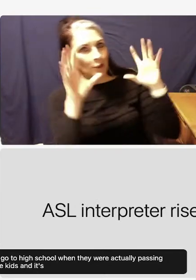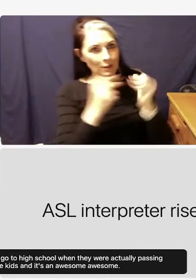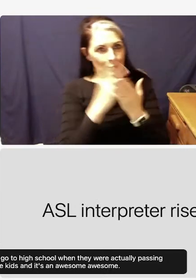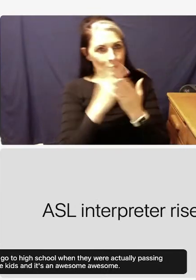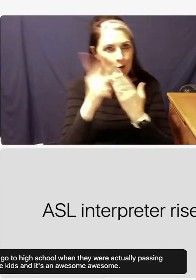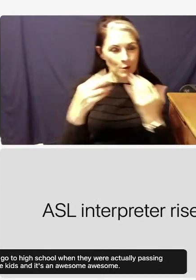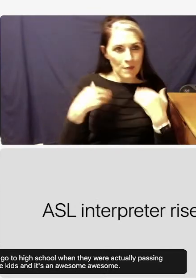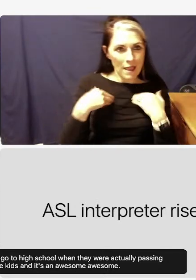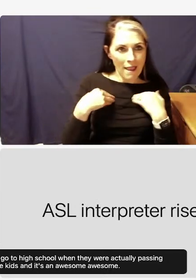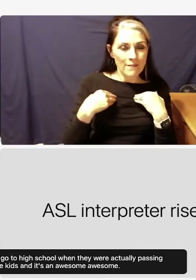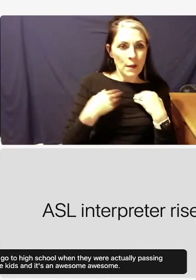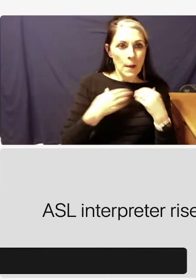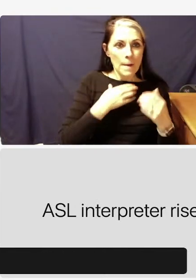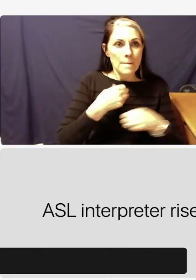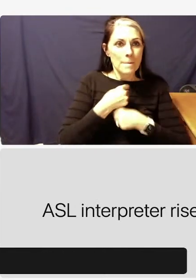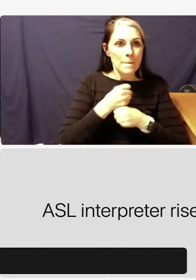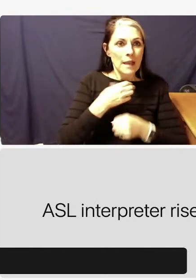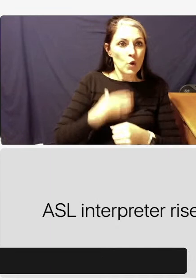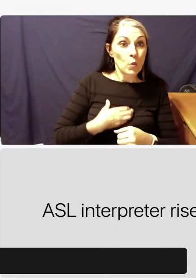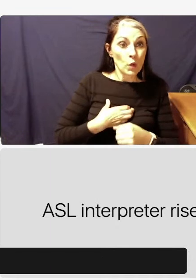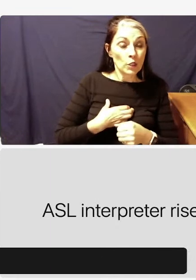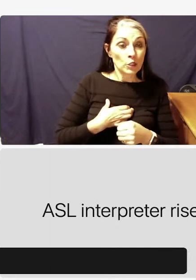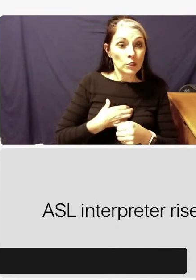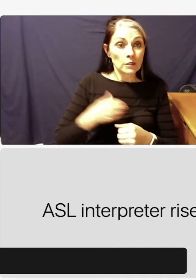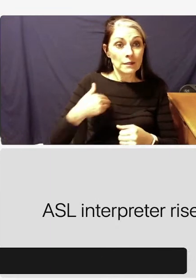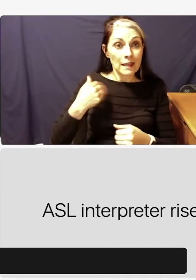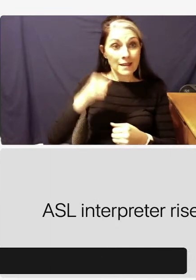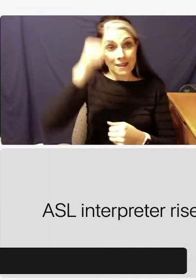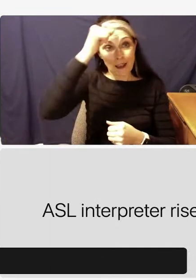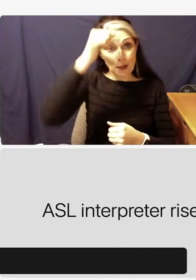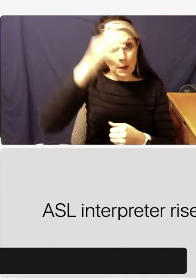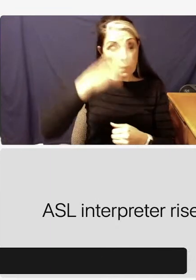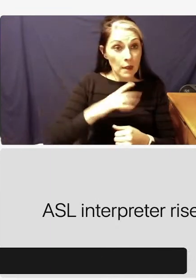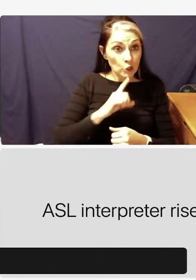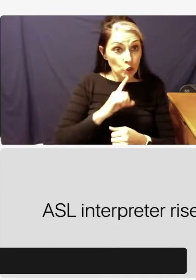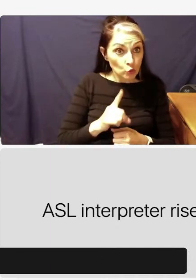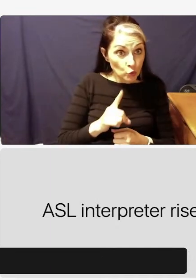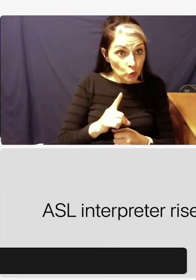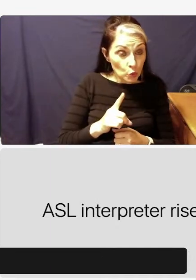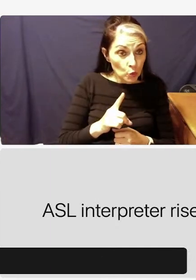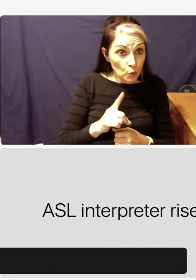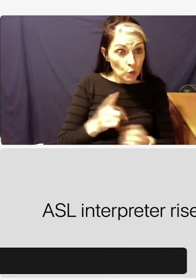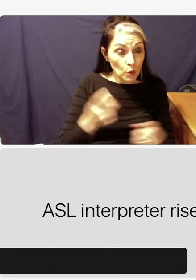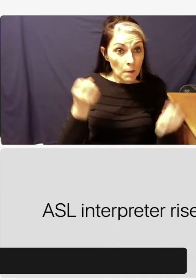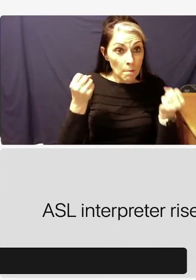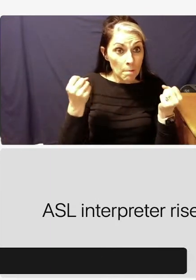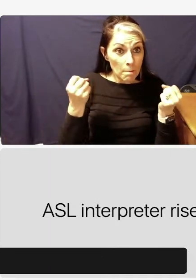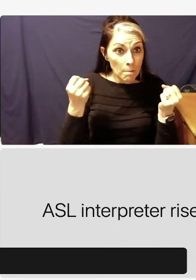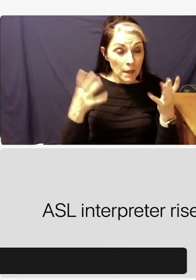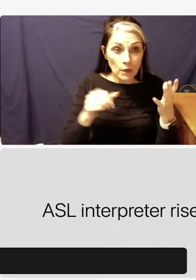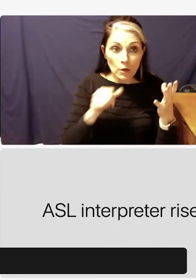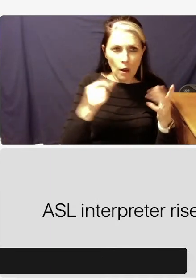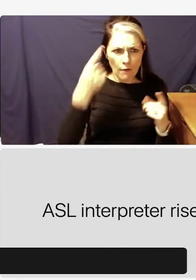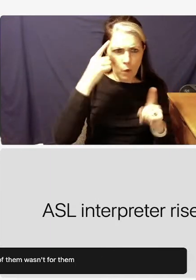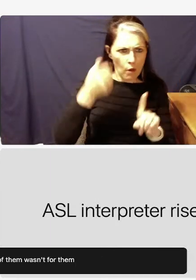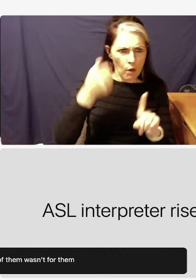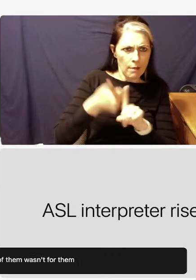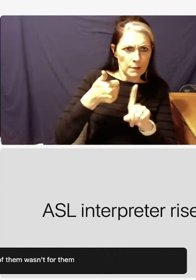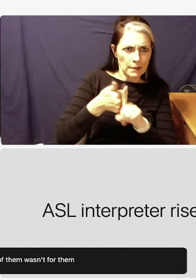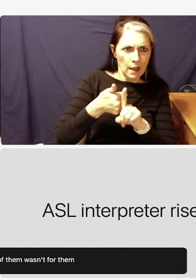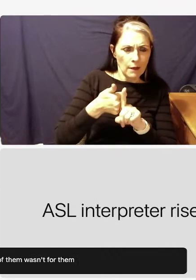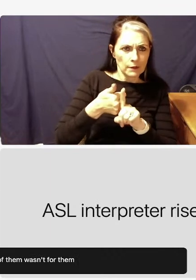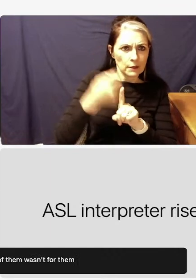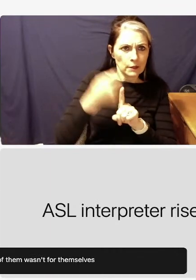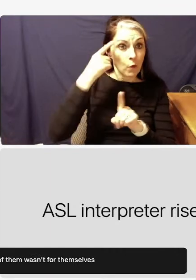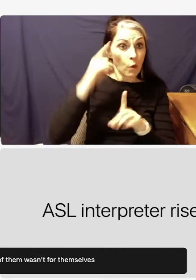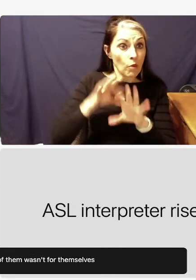have with this make-a-wish there was a young man uh and it's true they they a lot of them wasn't for themselves um it was